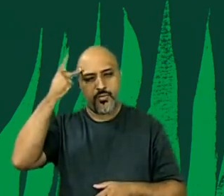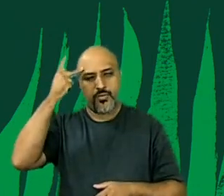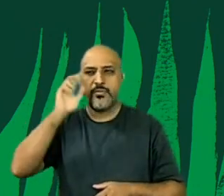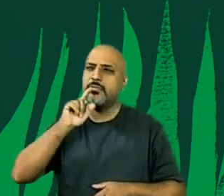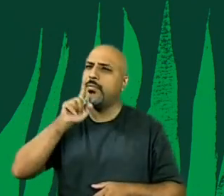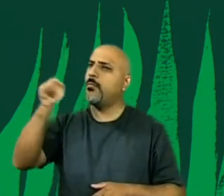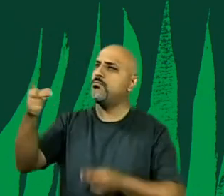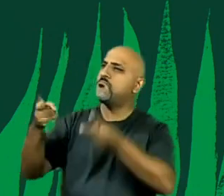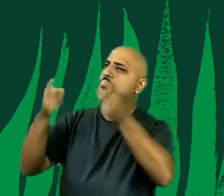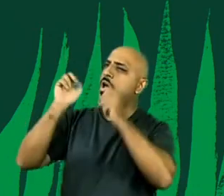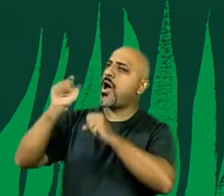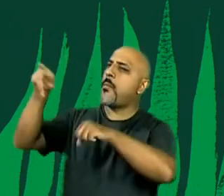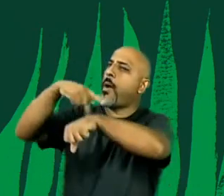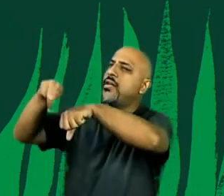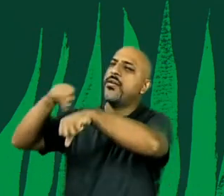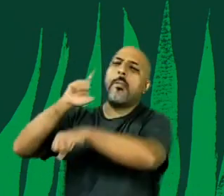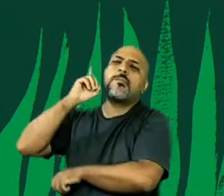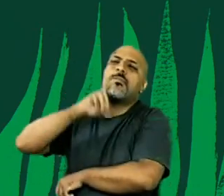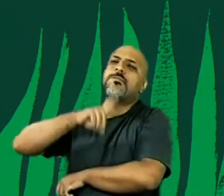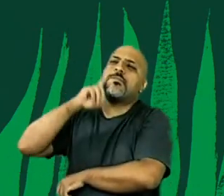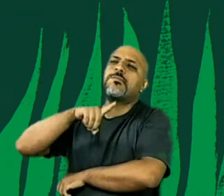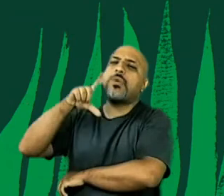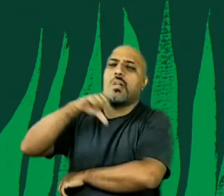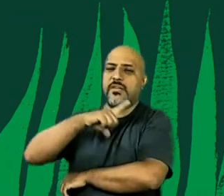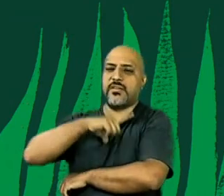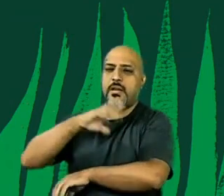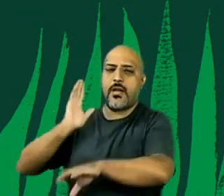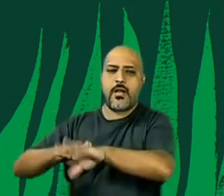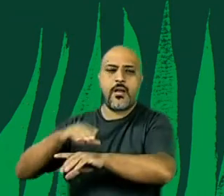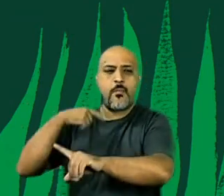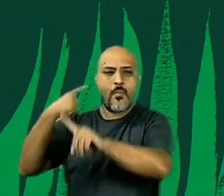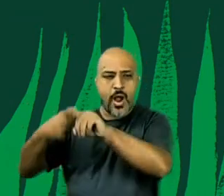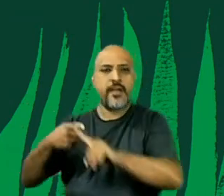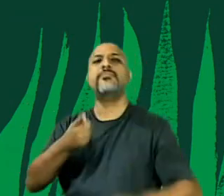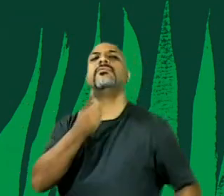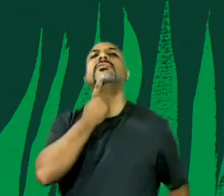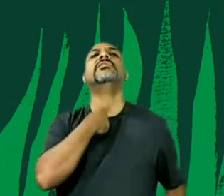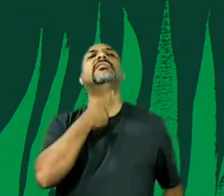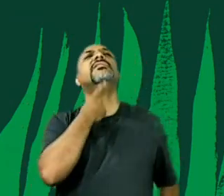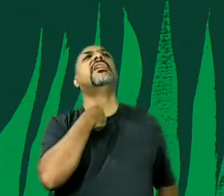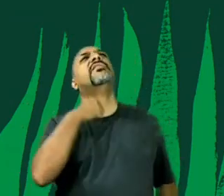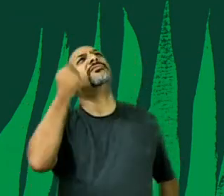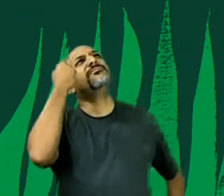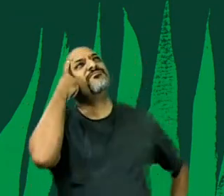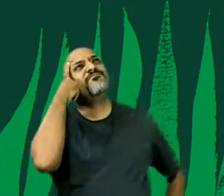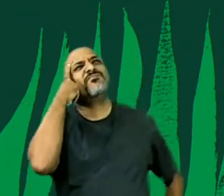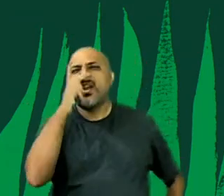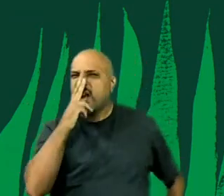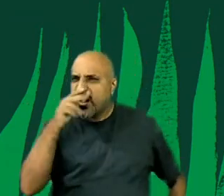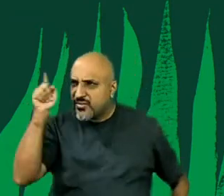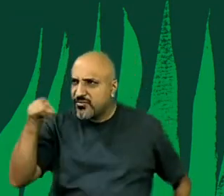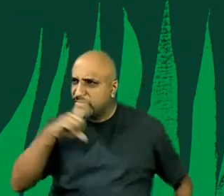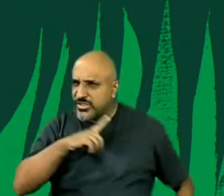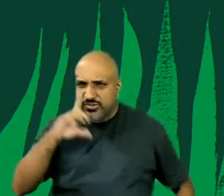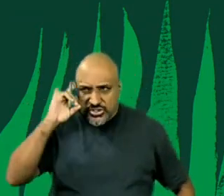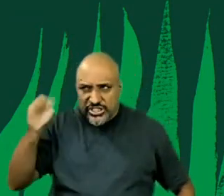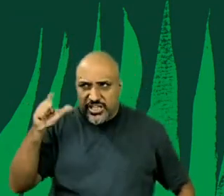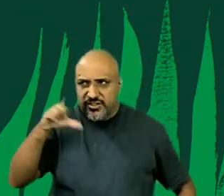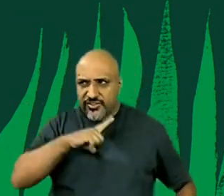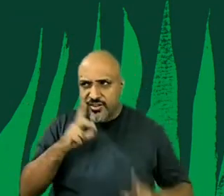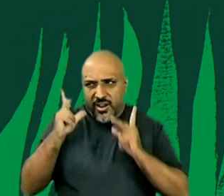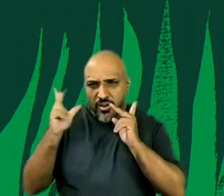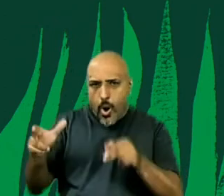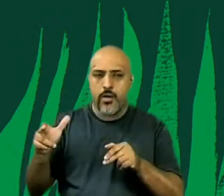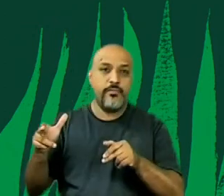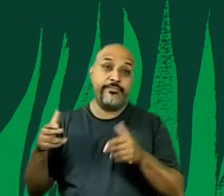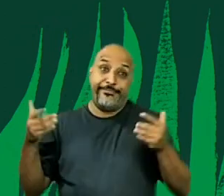United States and we knew about, there were more Black women writers. So our desire was for one day that